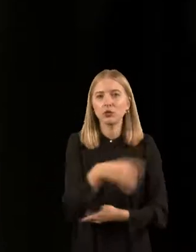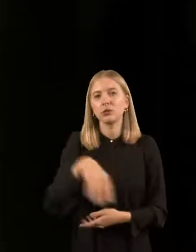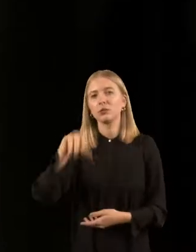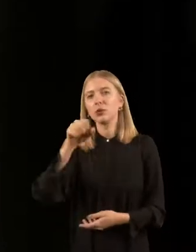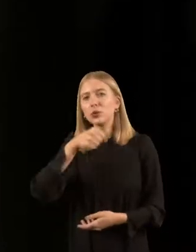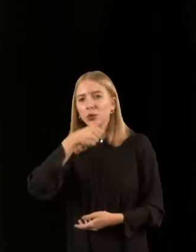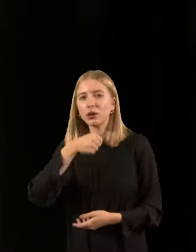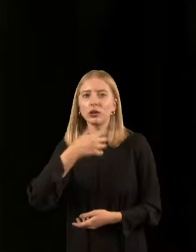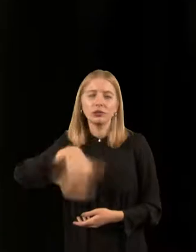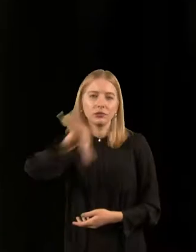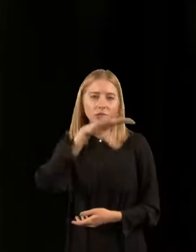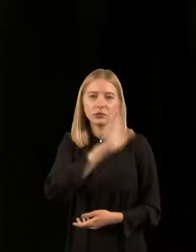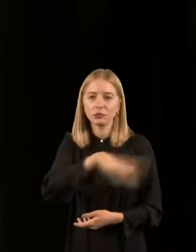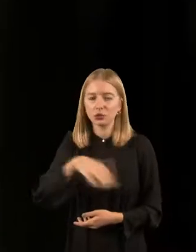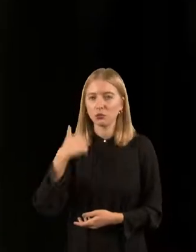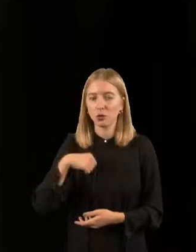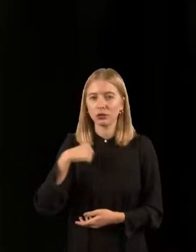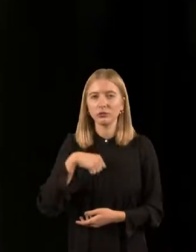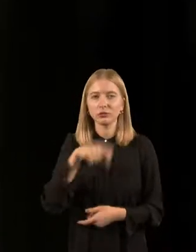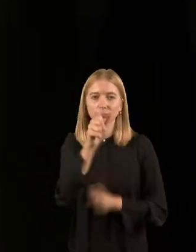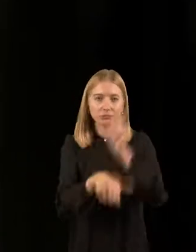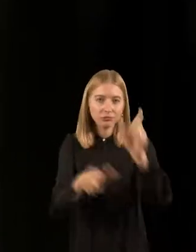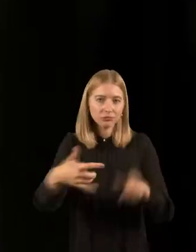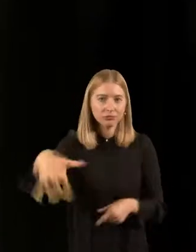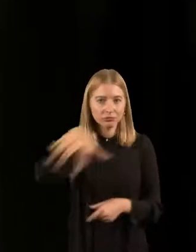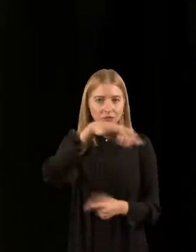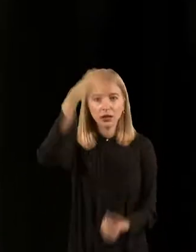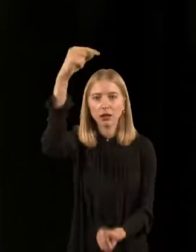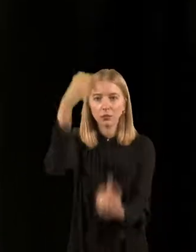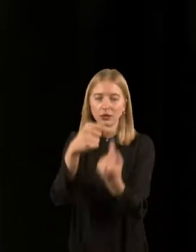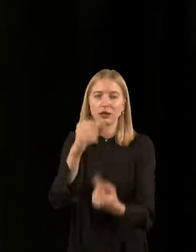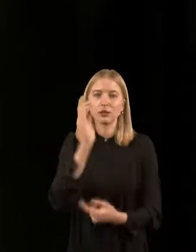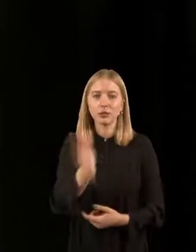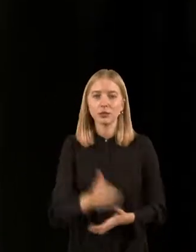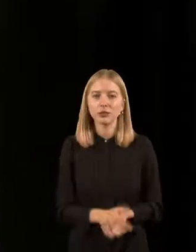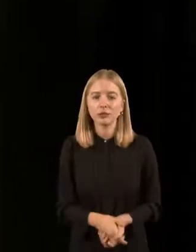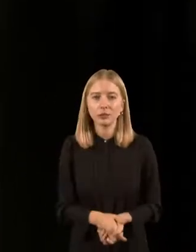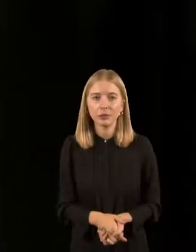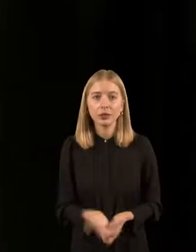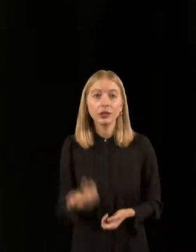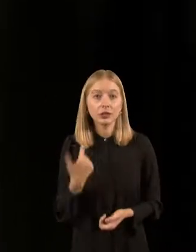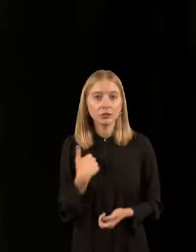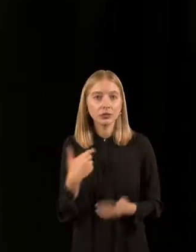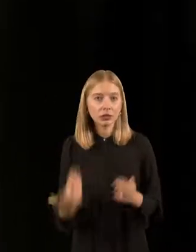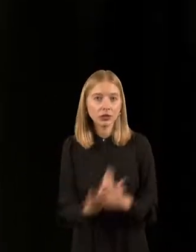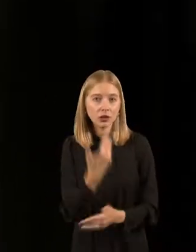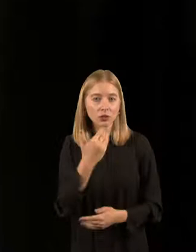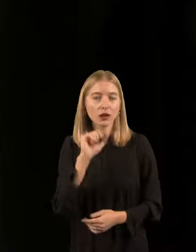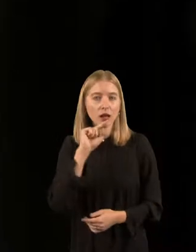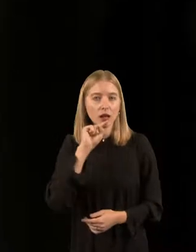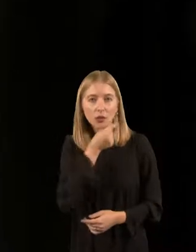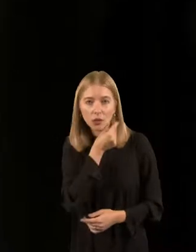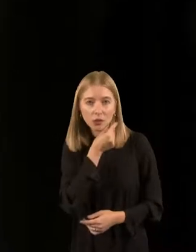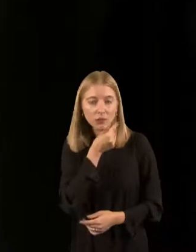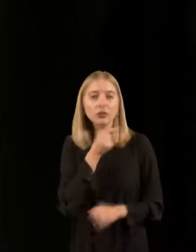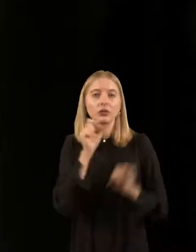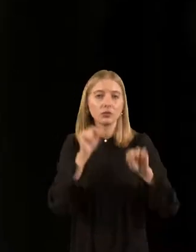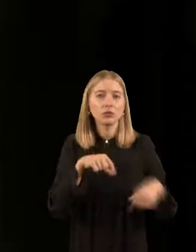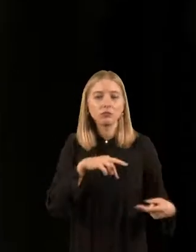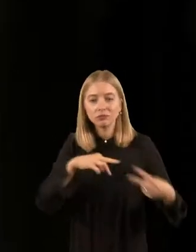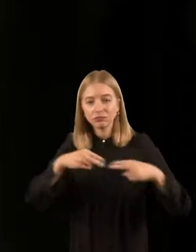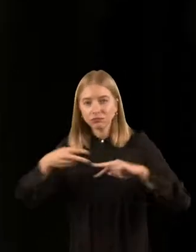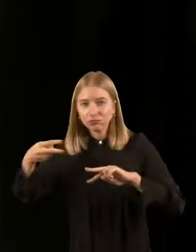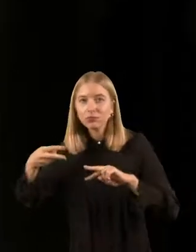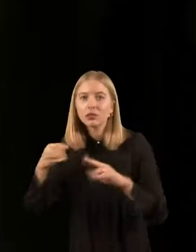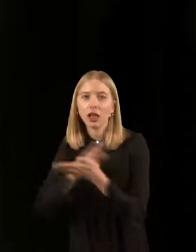and this subsidy will be directed to every one of us, and it will be